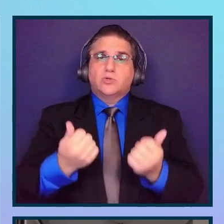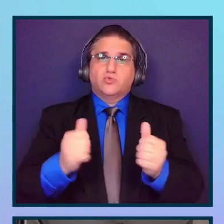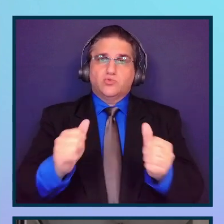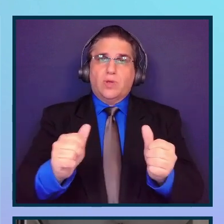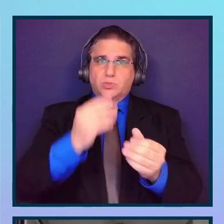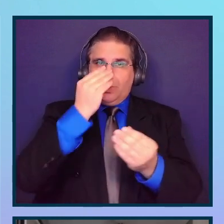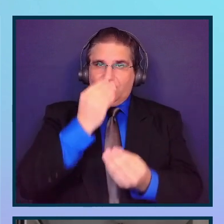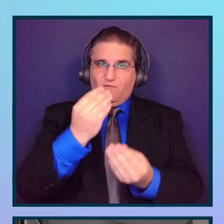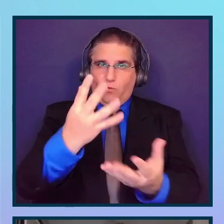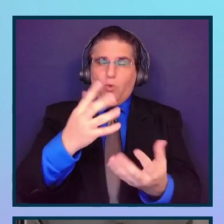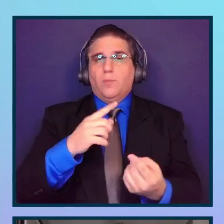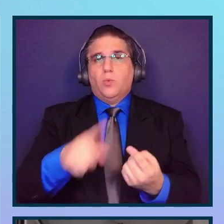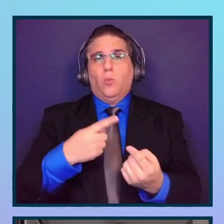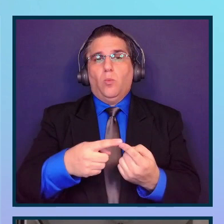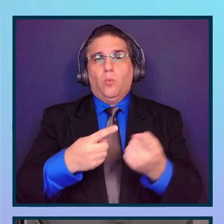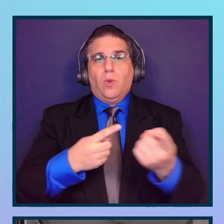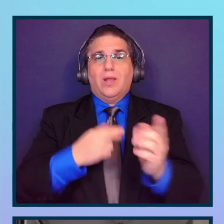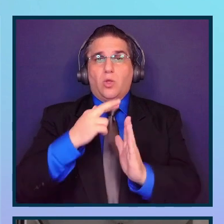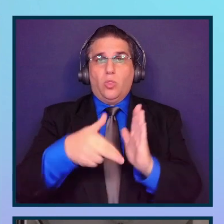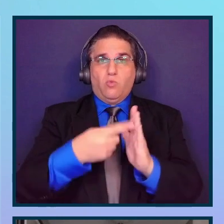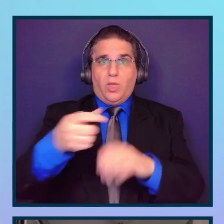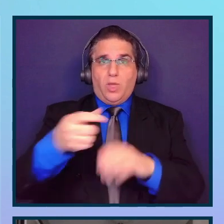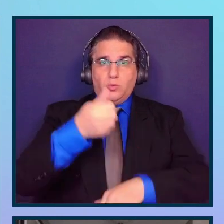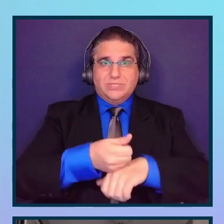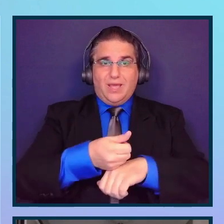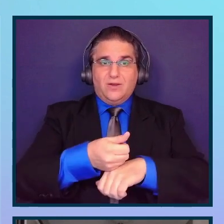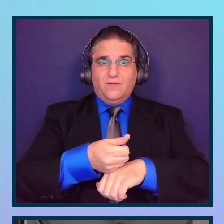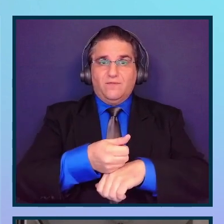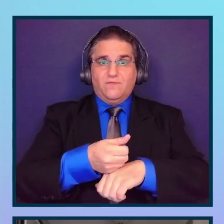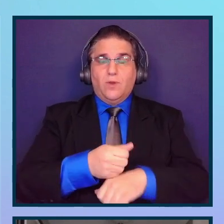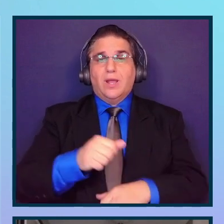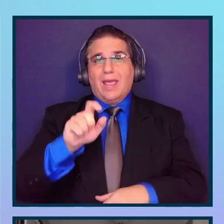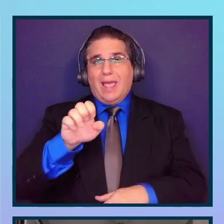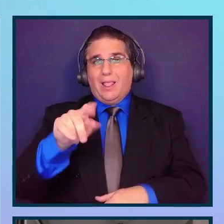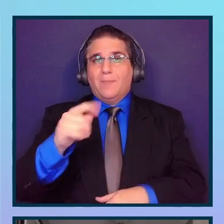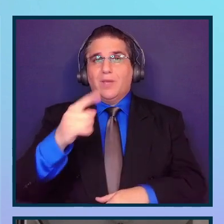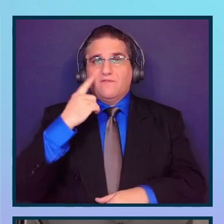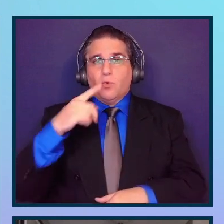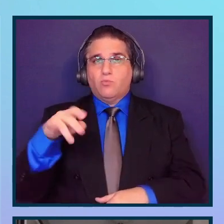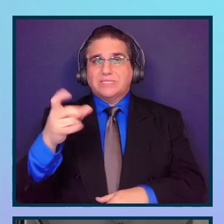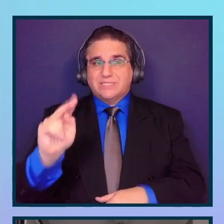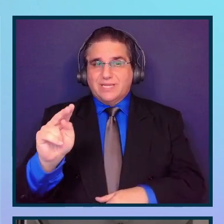you when the role that you set on an element for presentation or none,